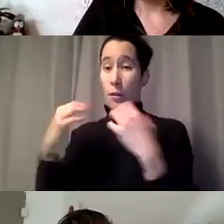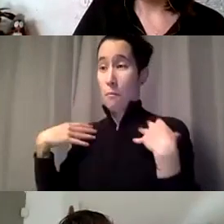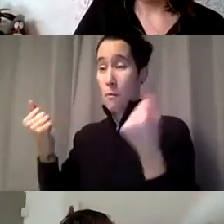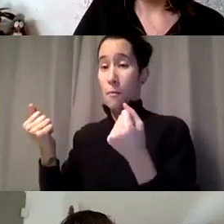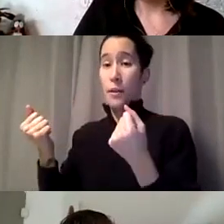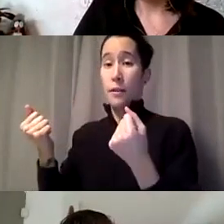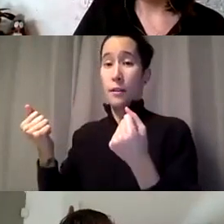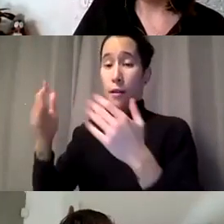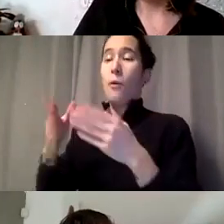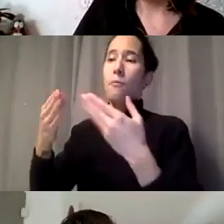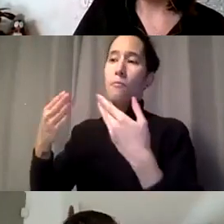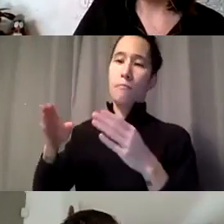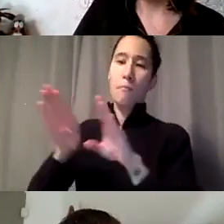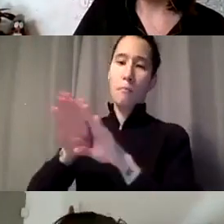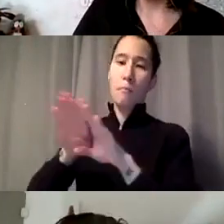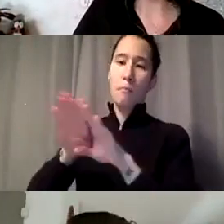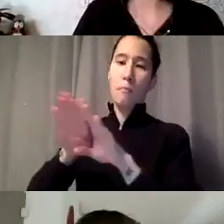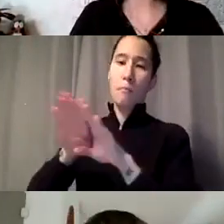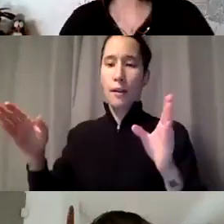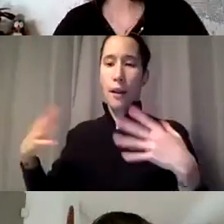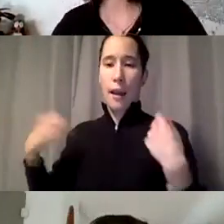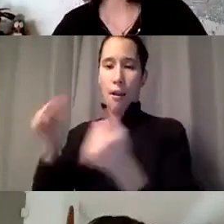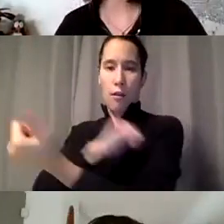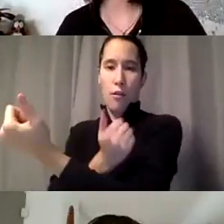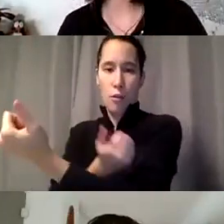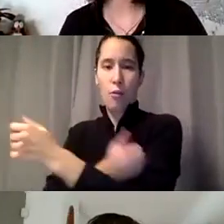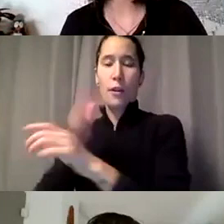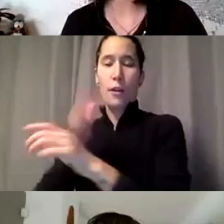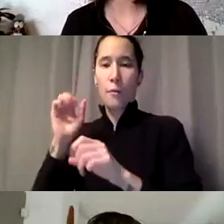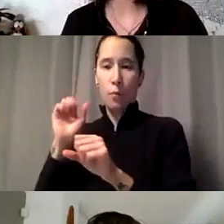to develop a more comprehensive plan going into the new year.